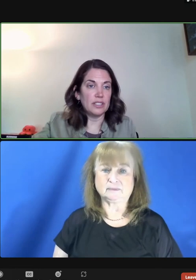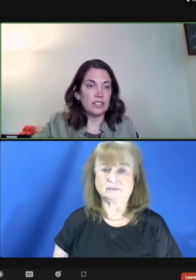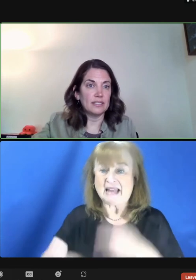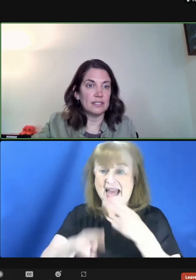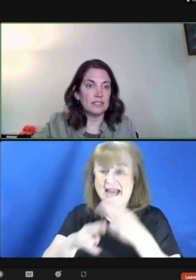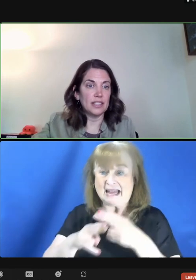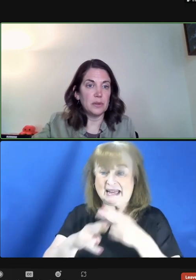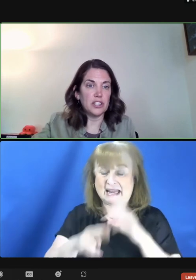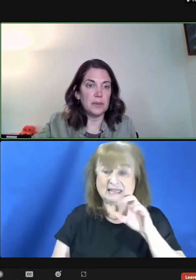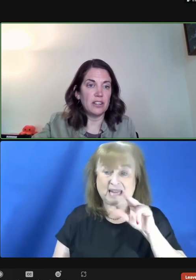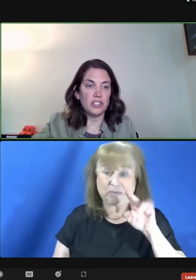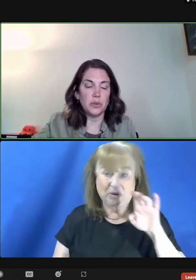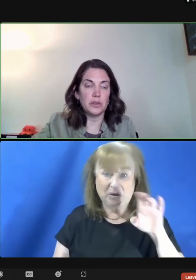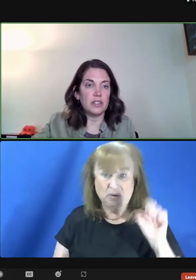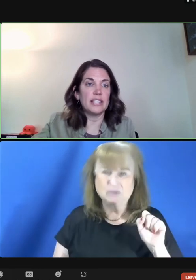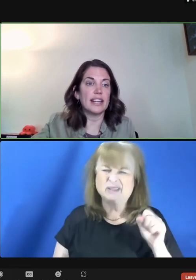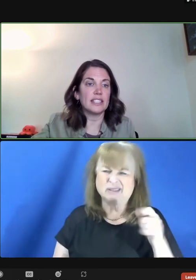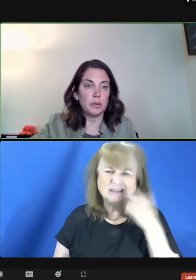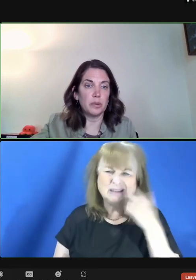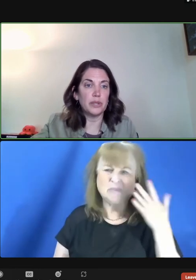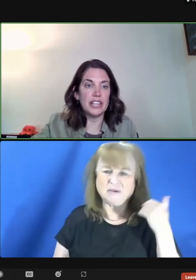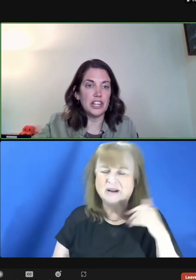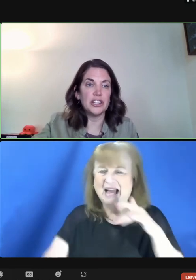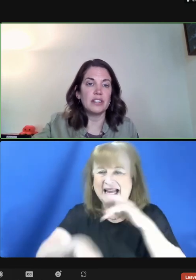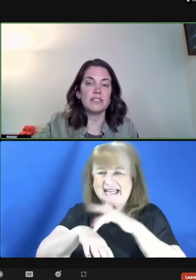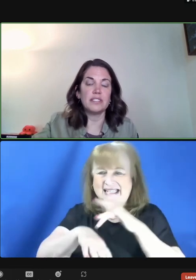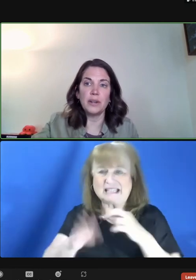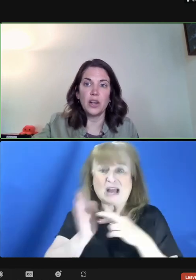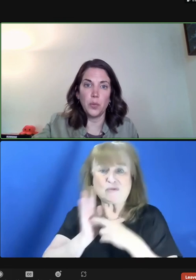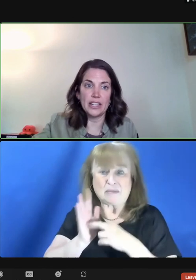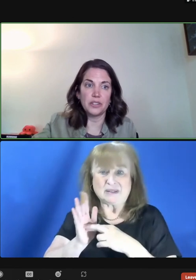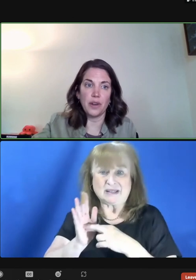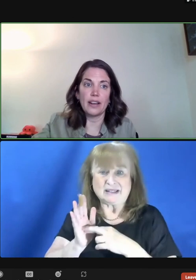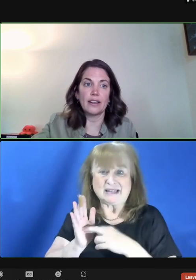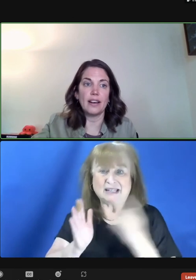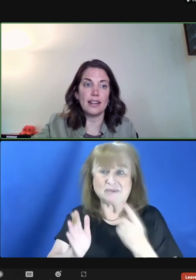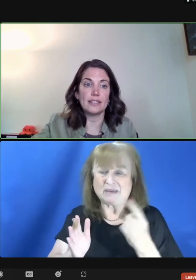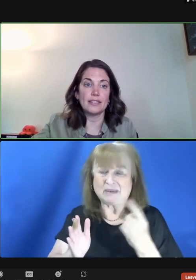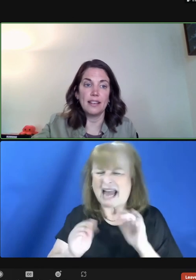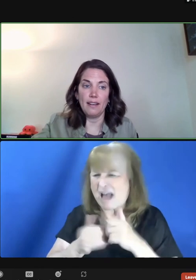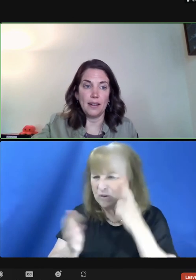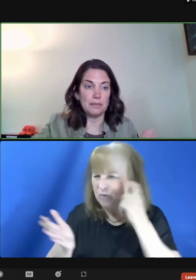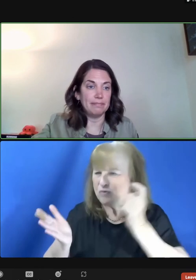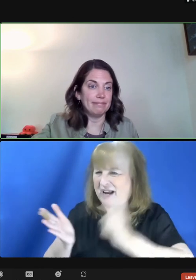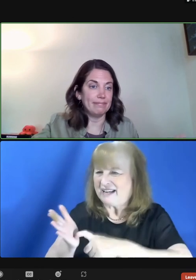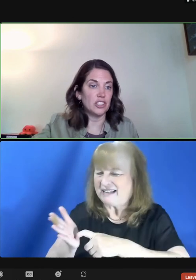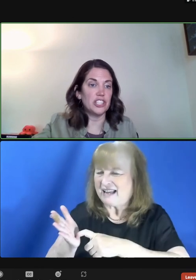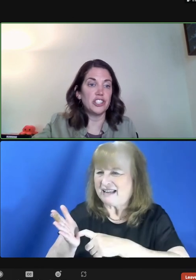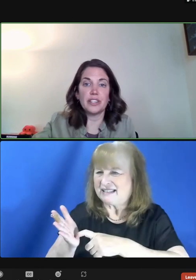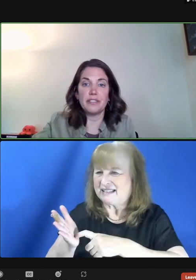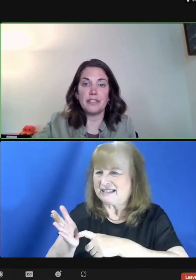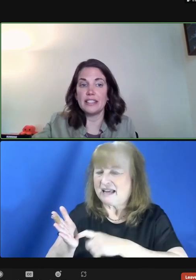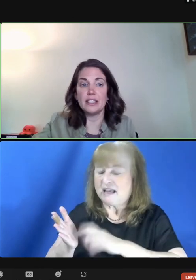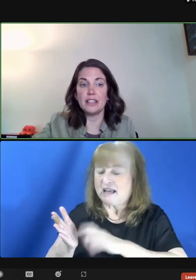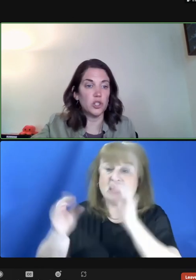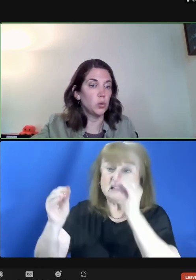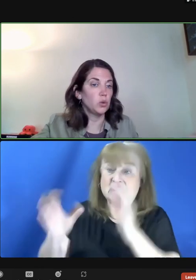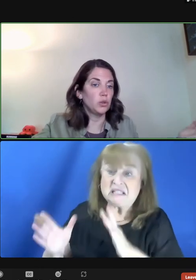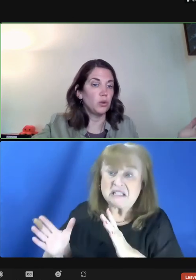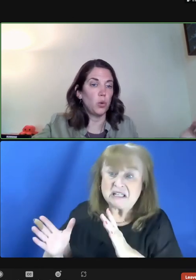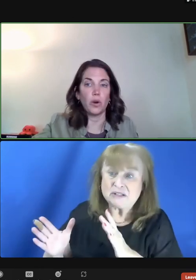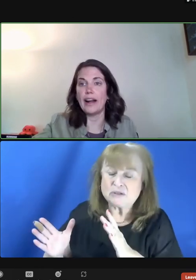Name cues, like we talked about. So it's a tactile representation of somebody, a way to recognize their teacher if